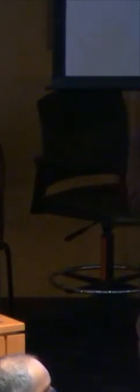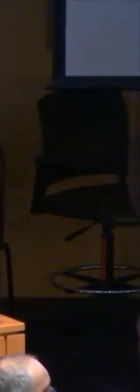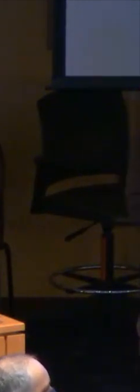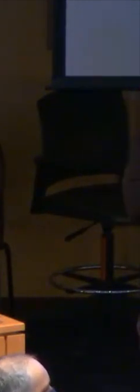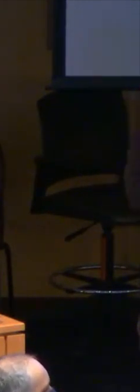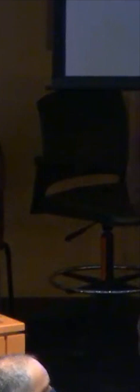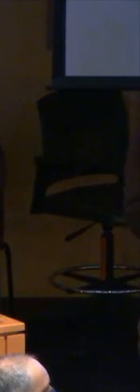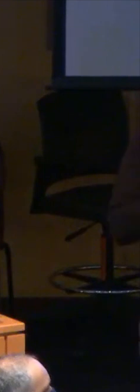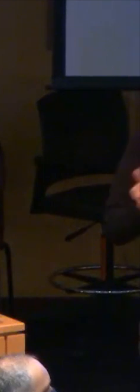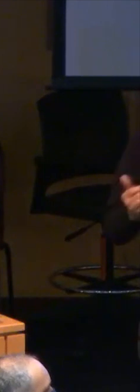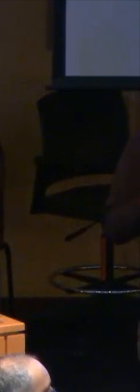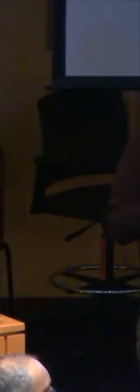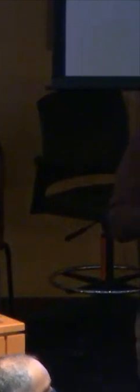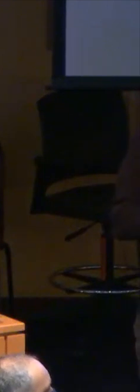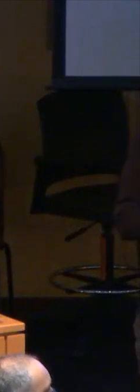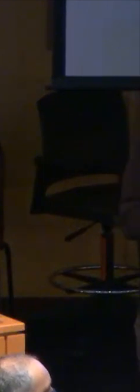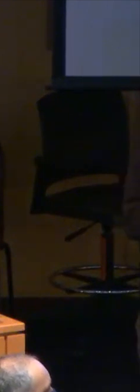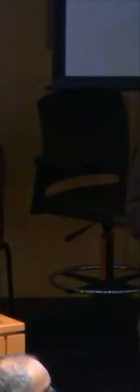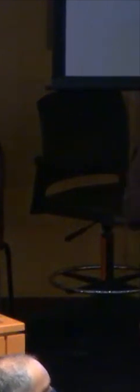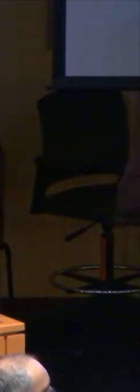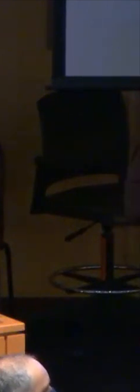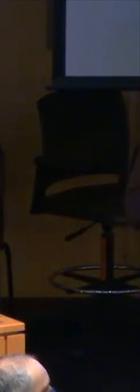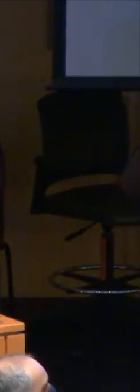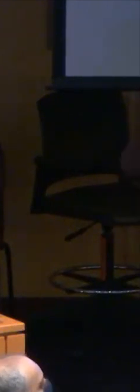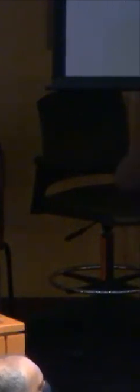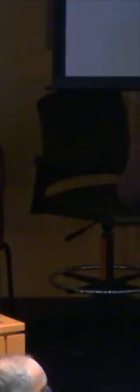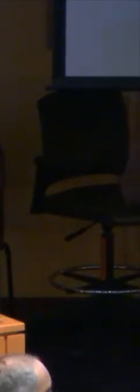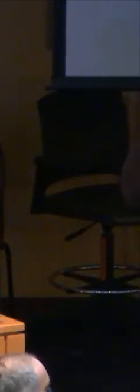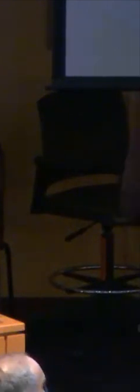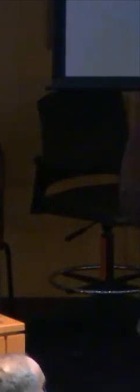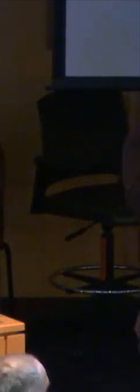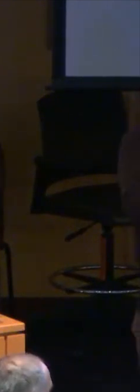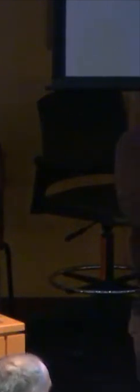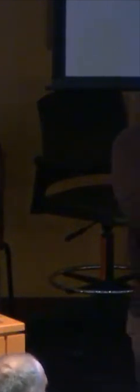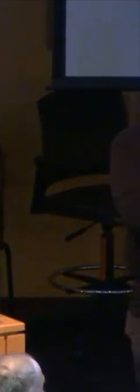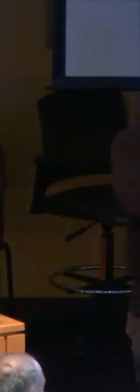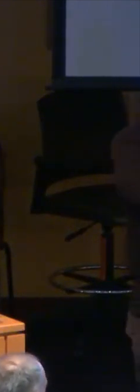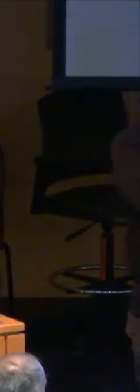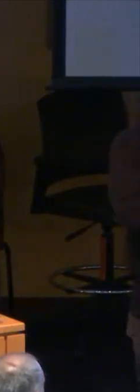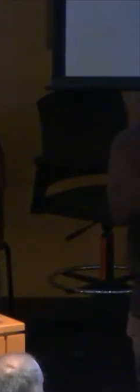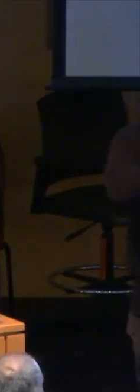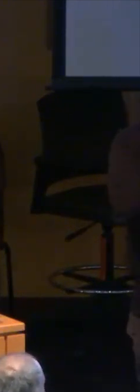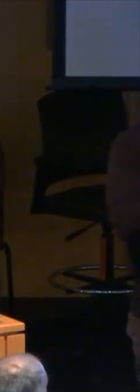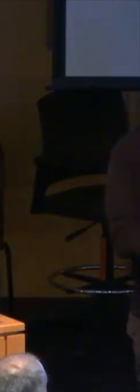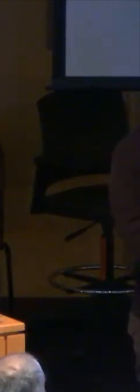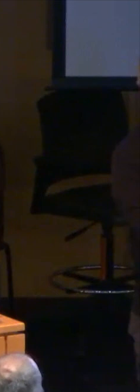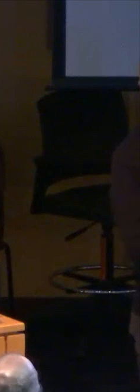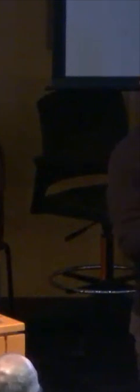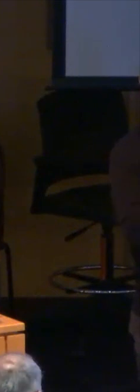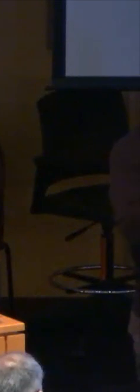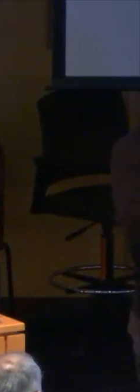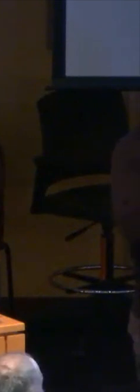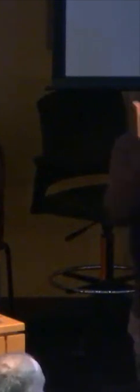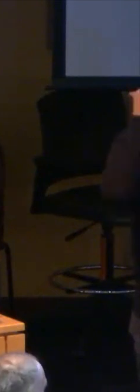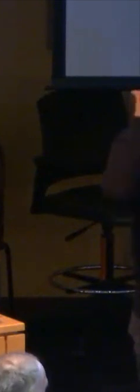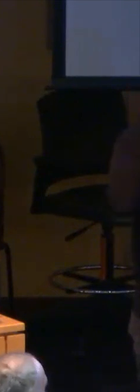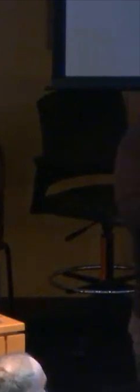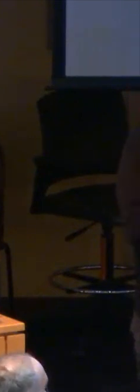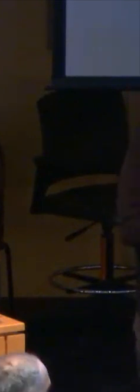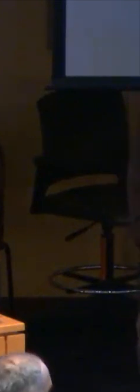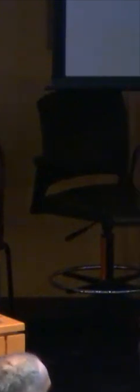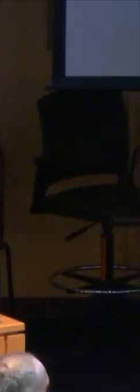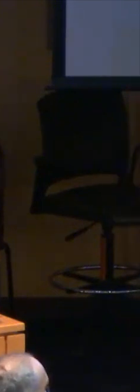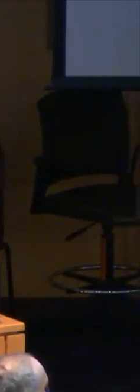productive system. There are places where there are so many whales congregating and just sitting